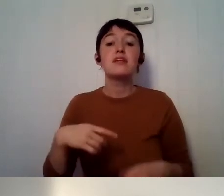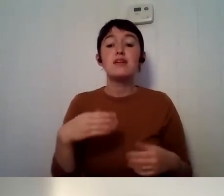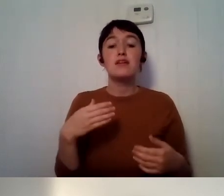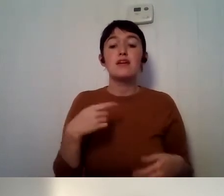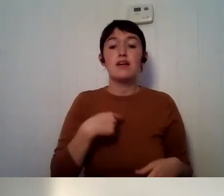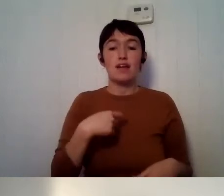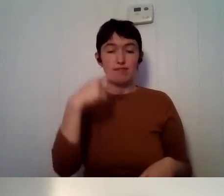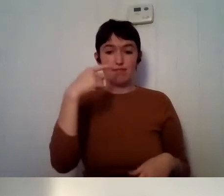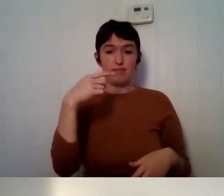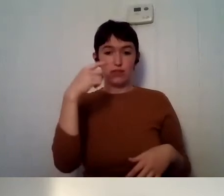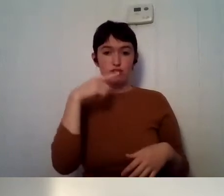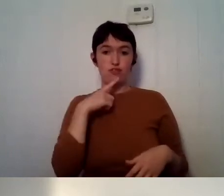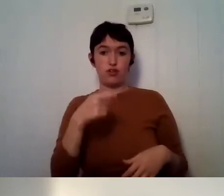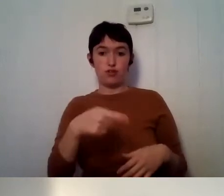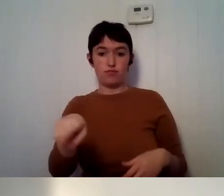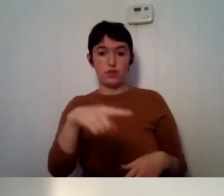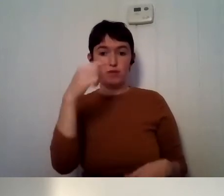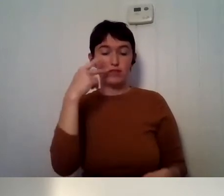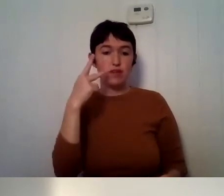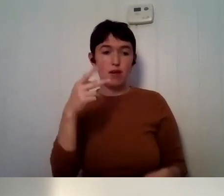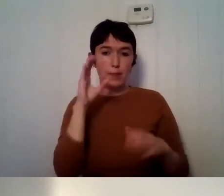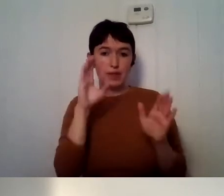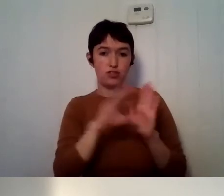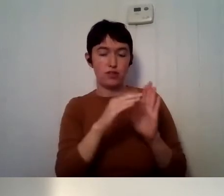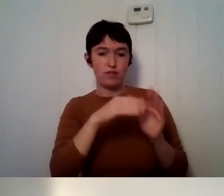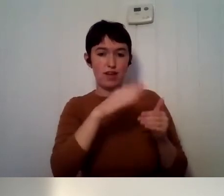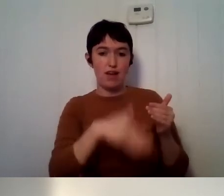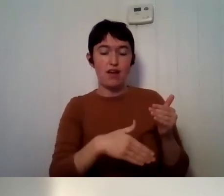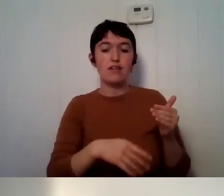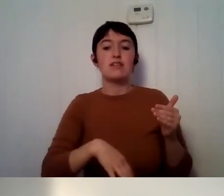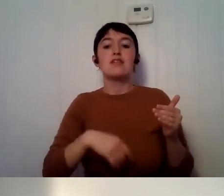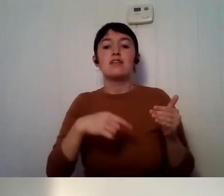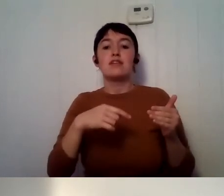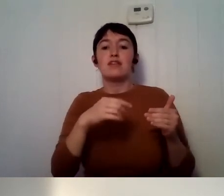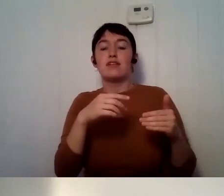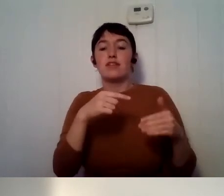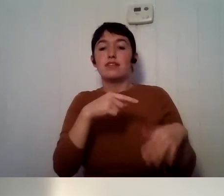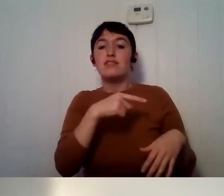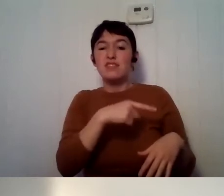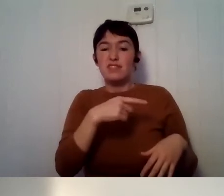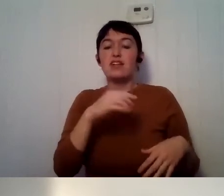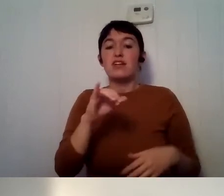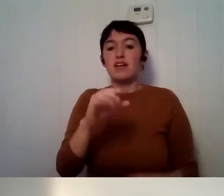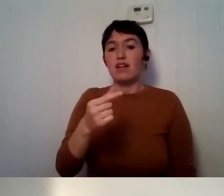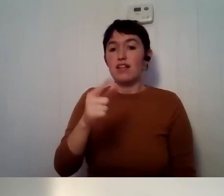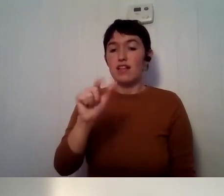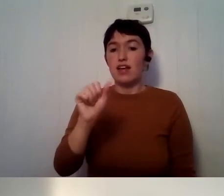coastlines retreating all across the world. And so I'm actually from a town in southern